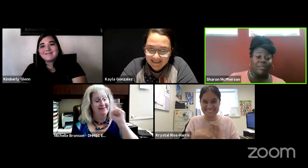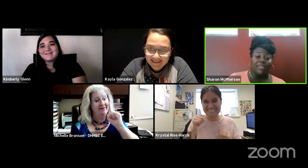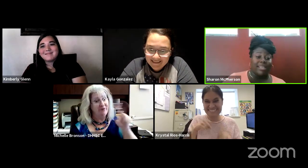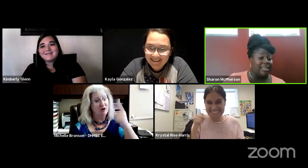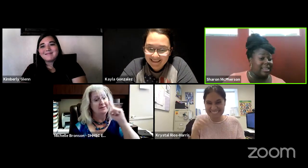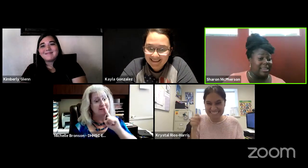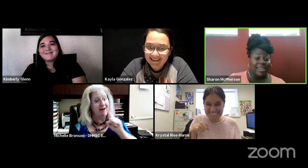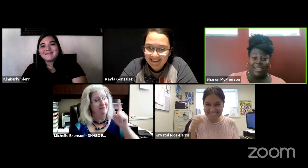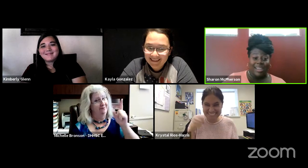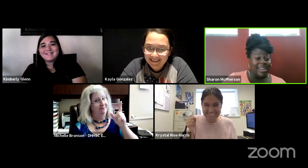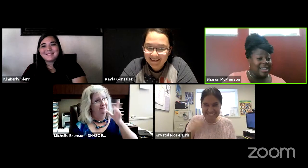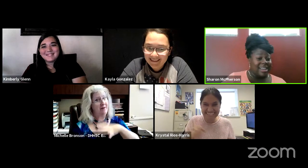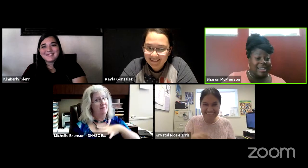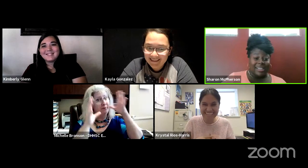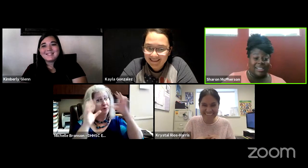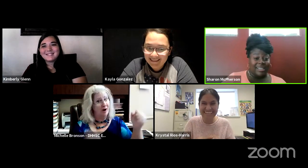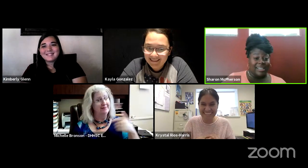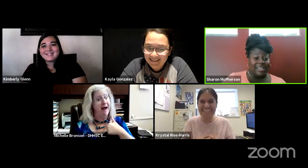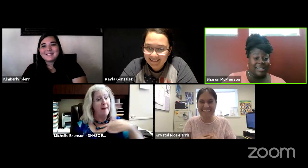you completely,